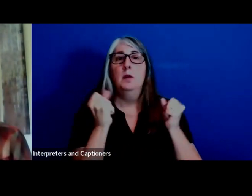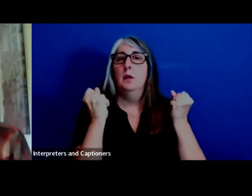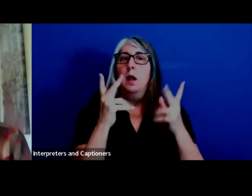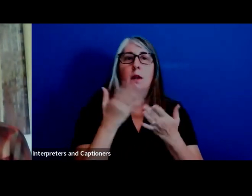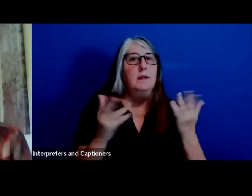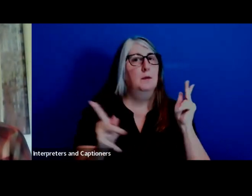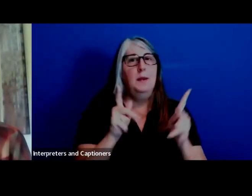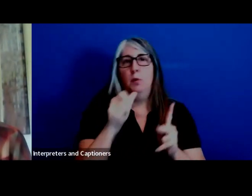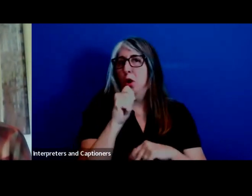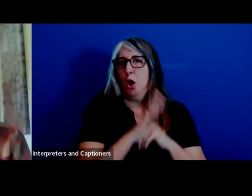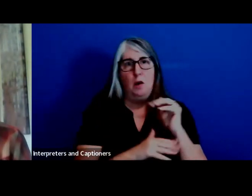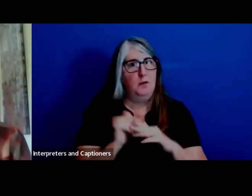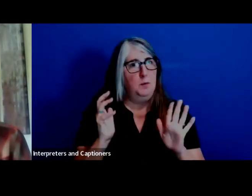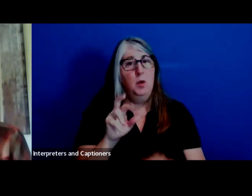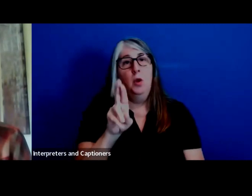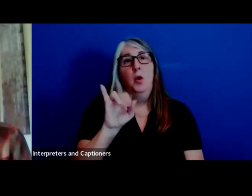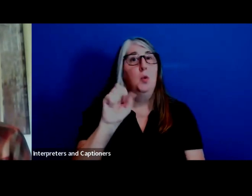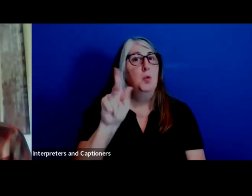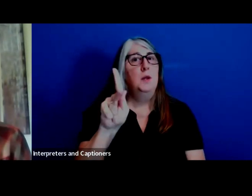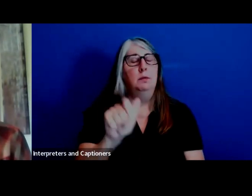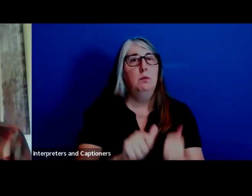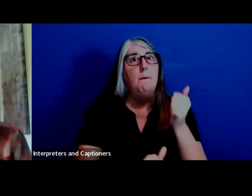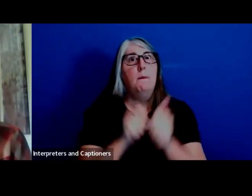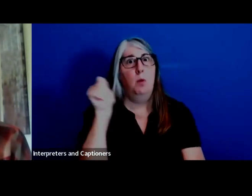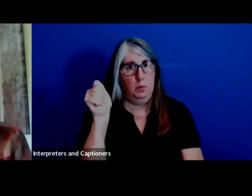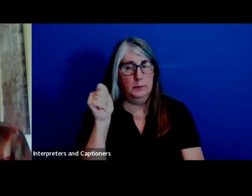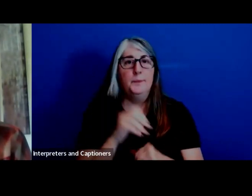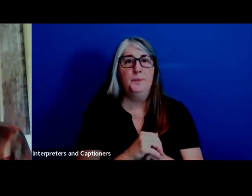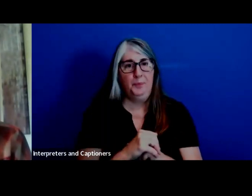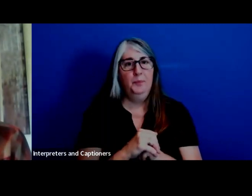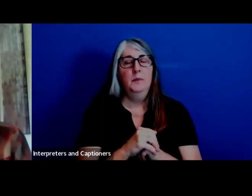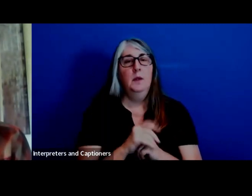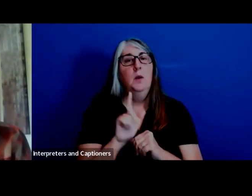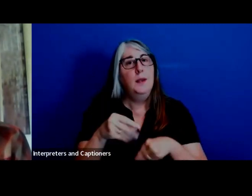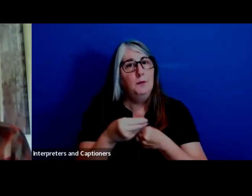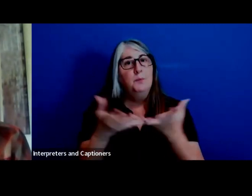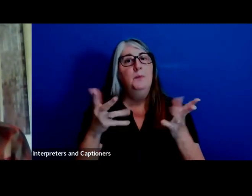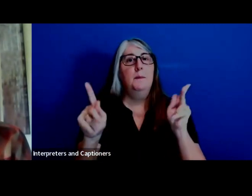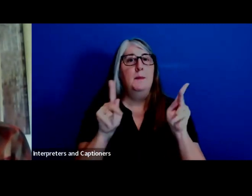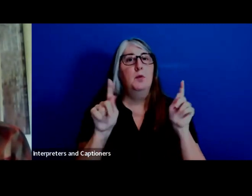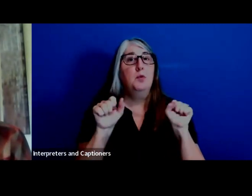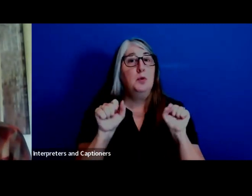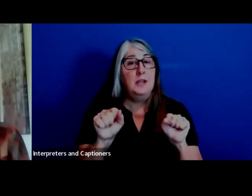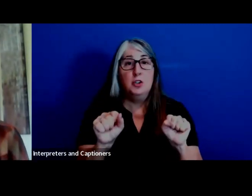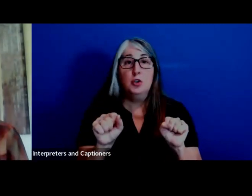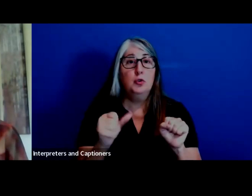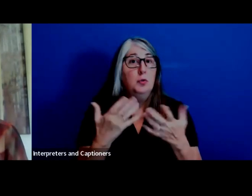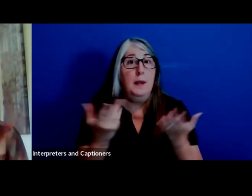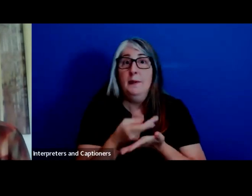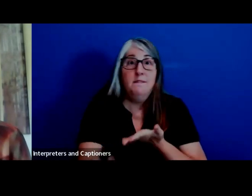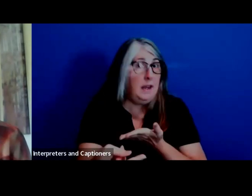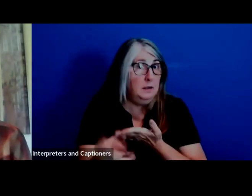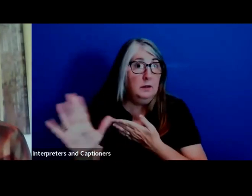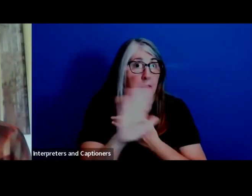are uncomfortable with, but risk is the big one. You've got to give people the potential to even fail in